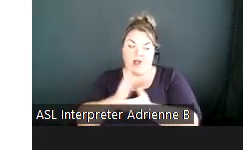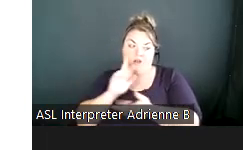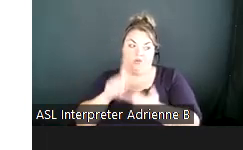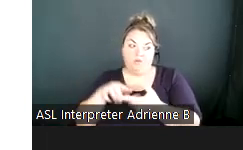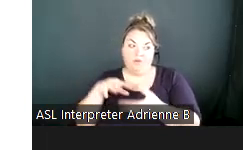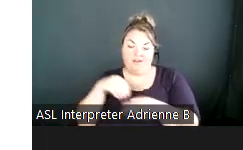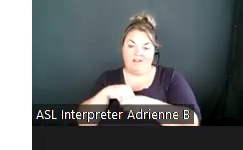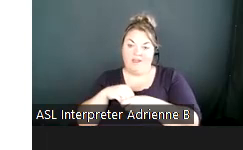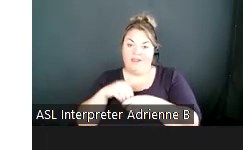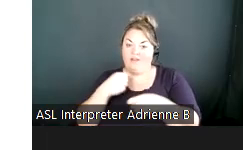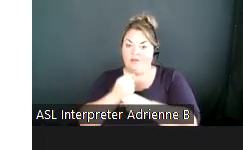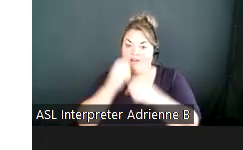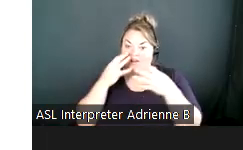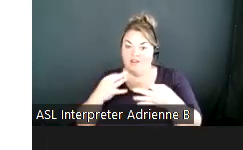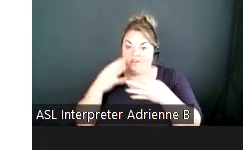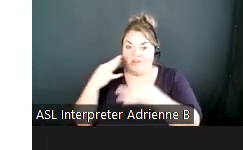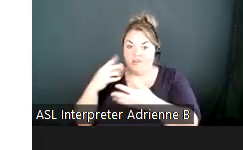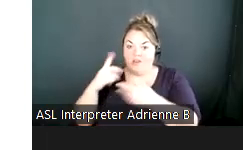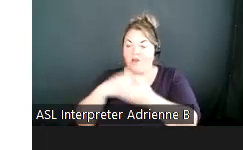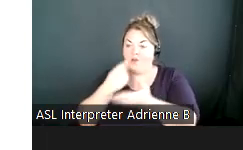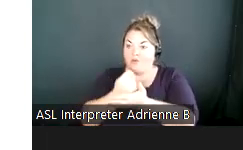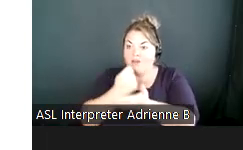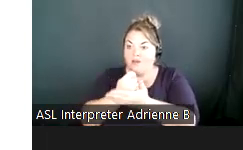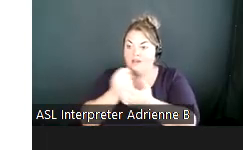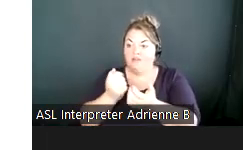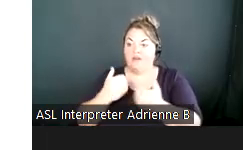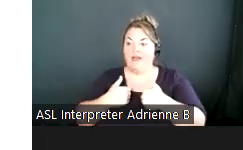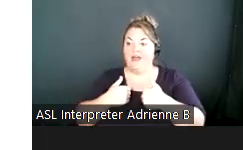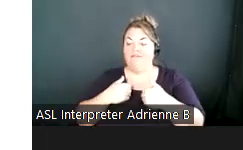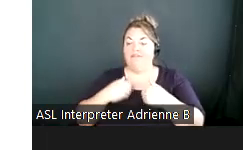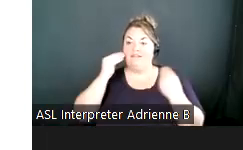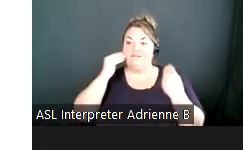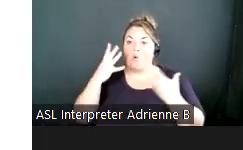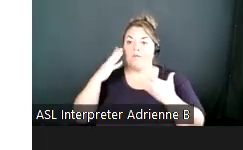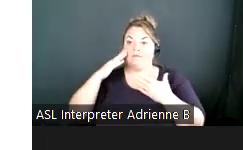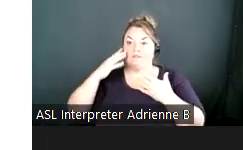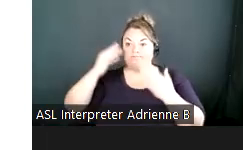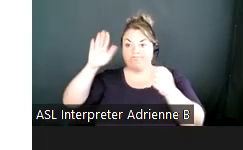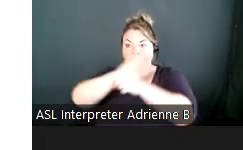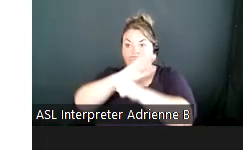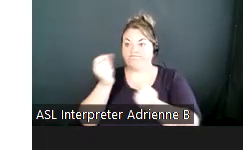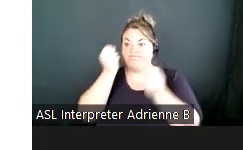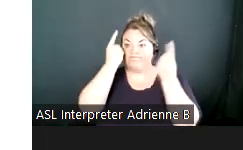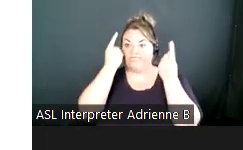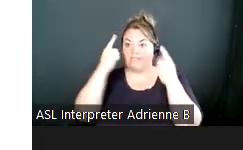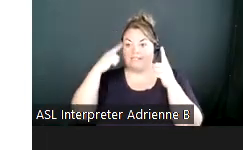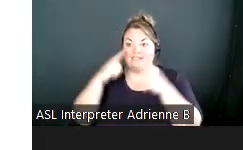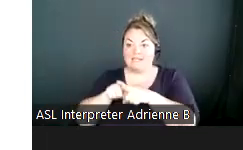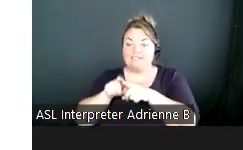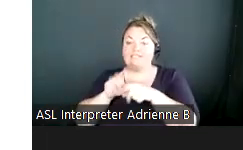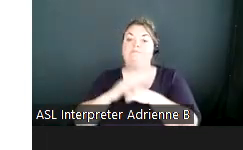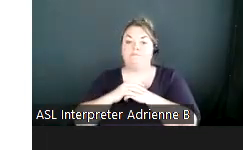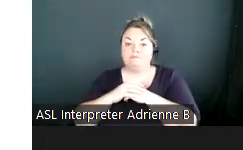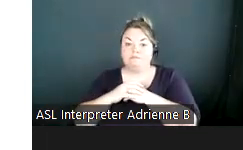participate in decisions involving treatment and giving informed consent, refusing any treatment,